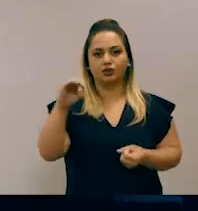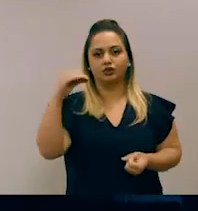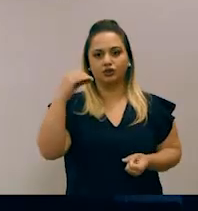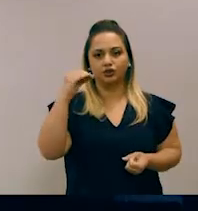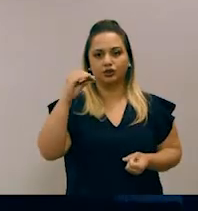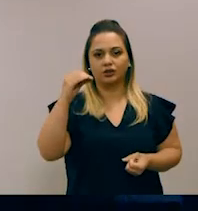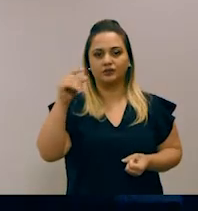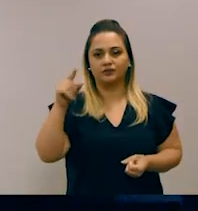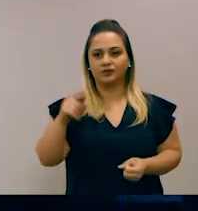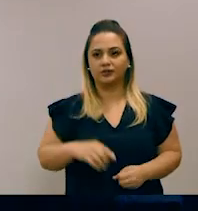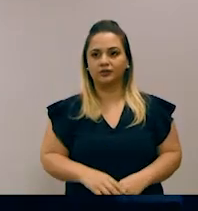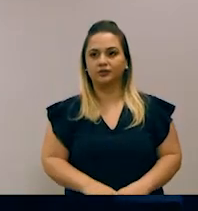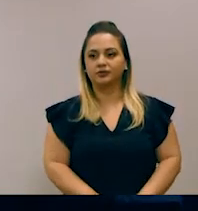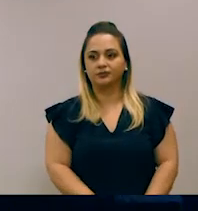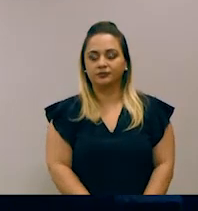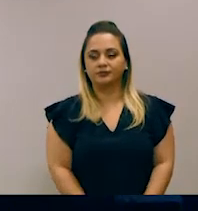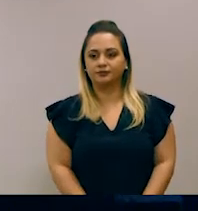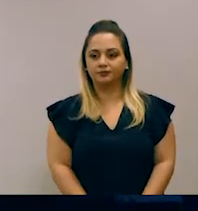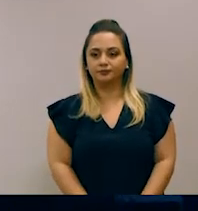car.